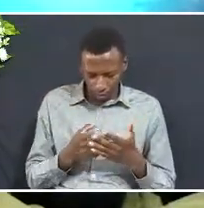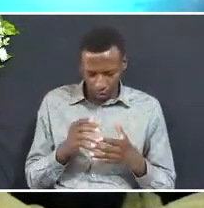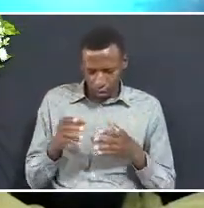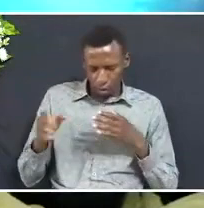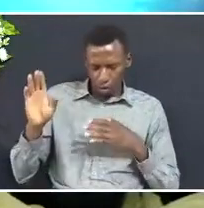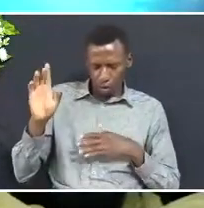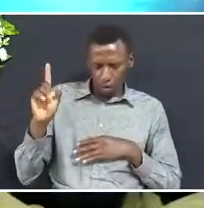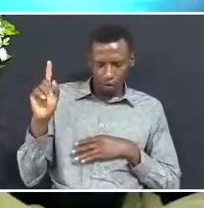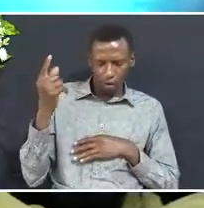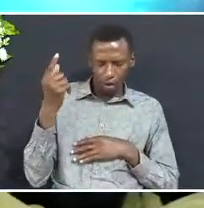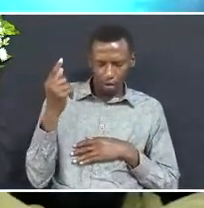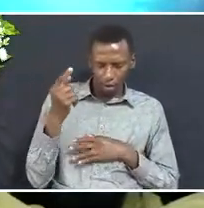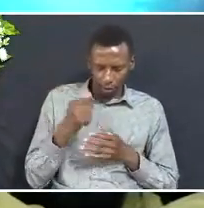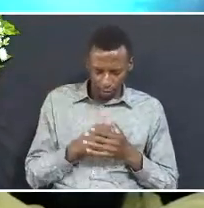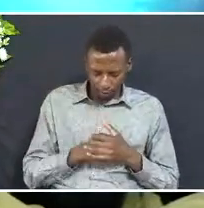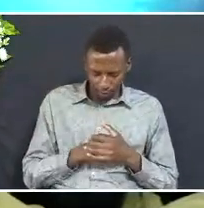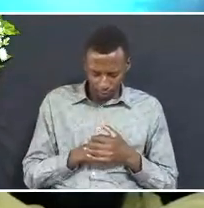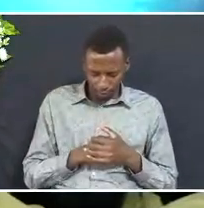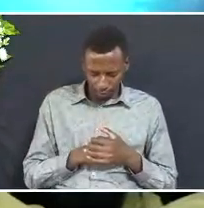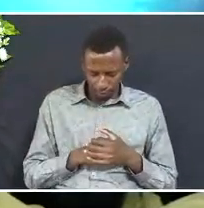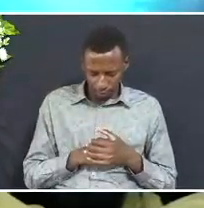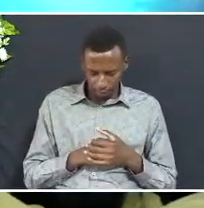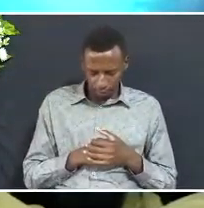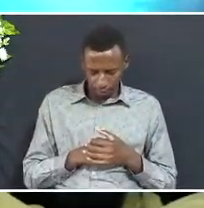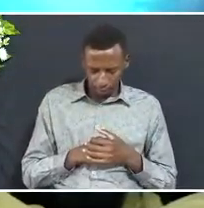first in everything that we do. And it was